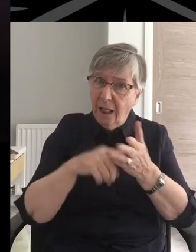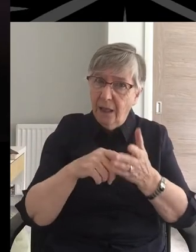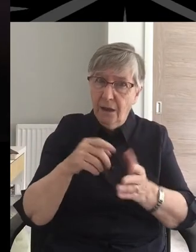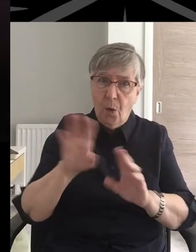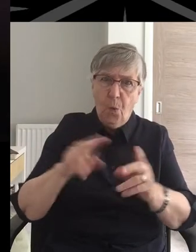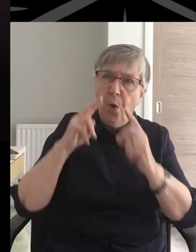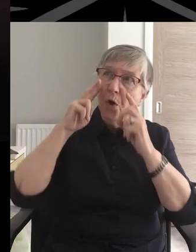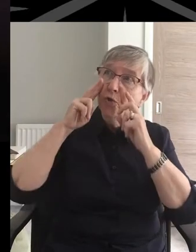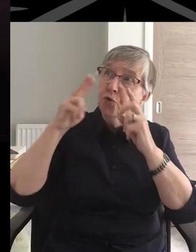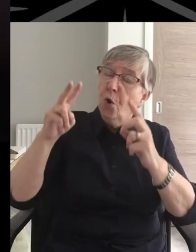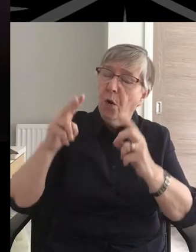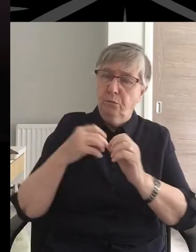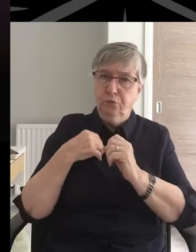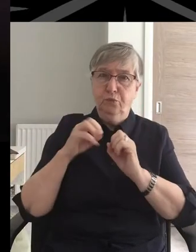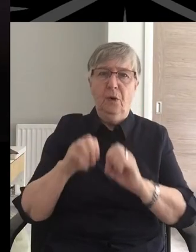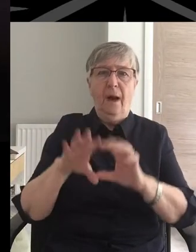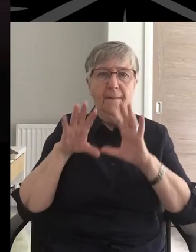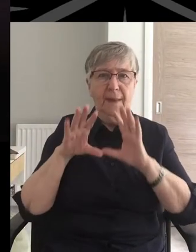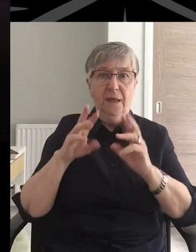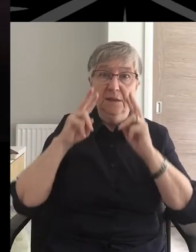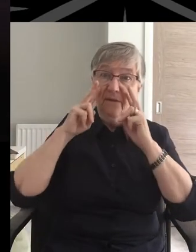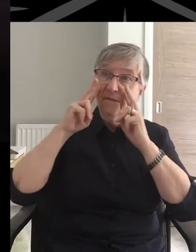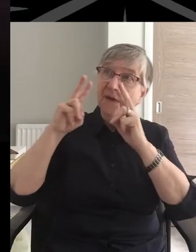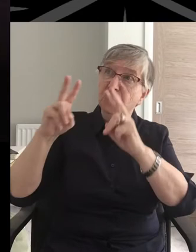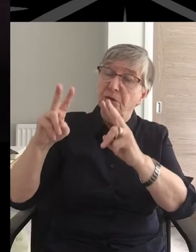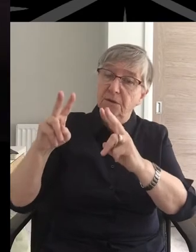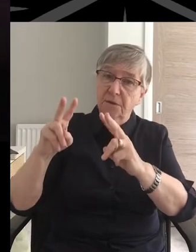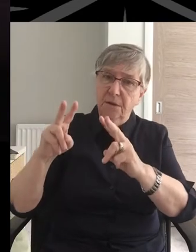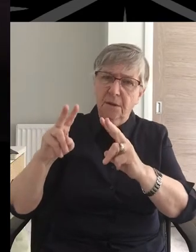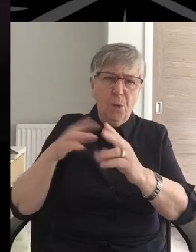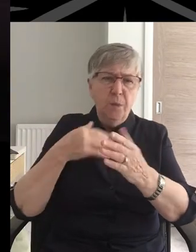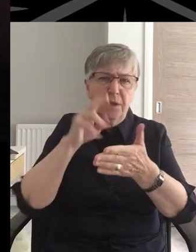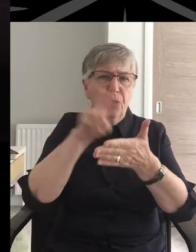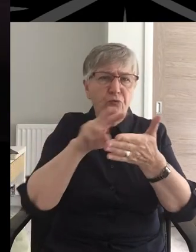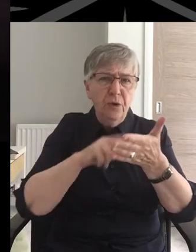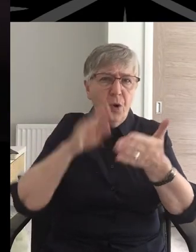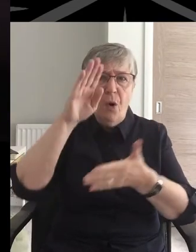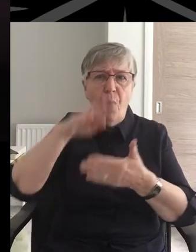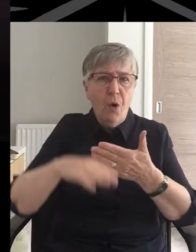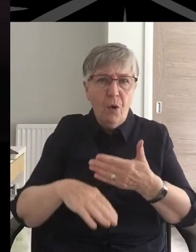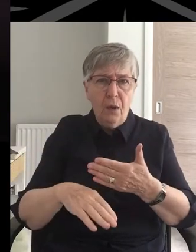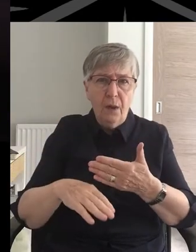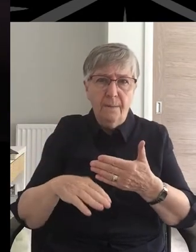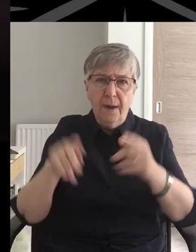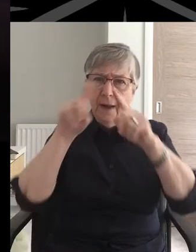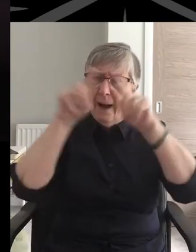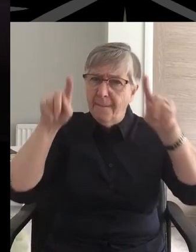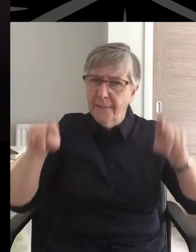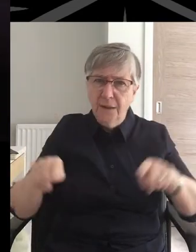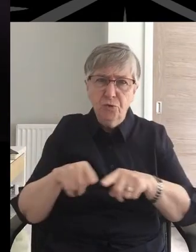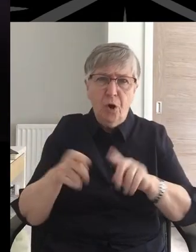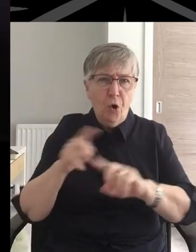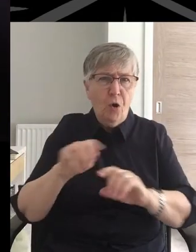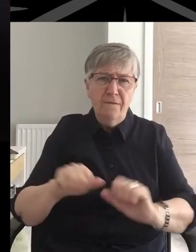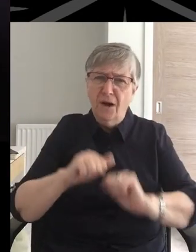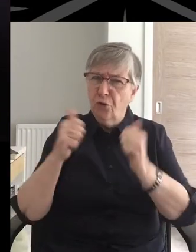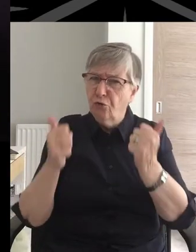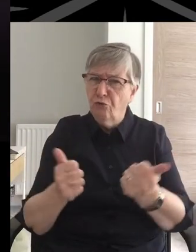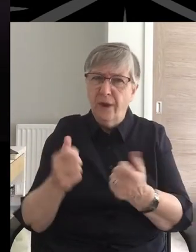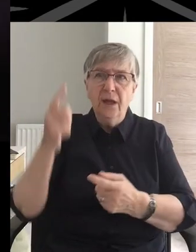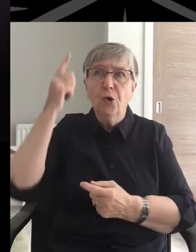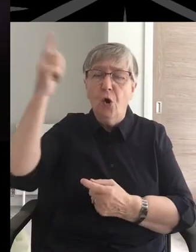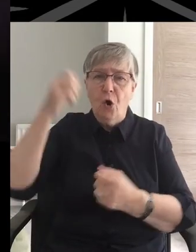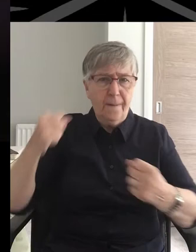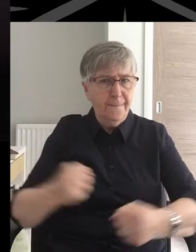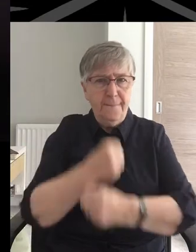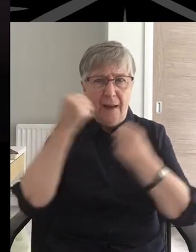all the details of it in verses 4 to 27. But it was a picture of a great God, a mighty God.